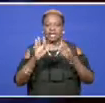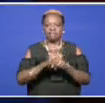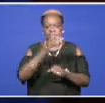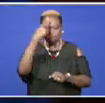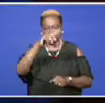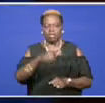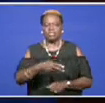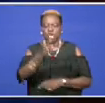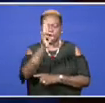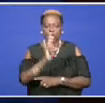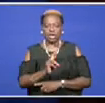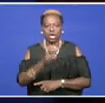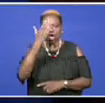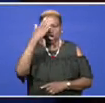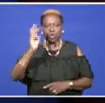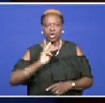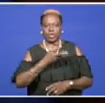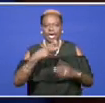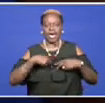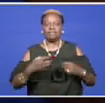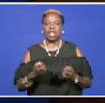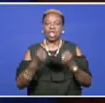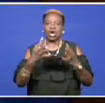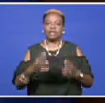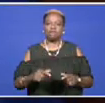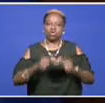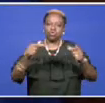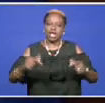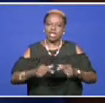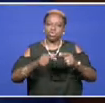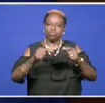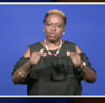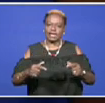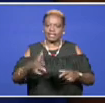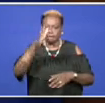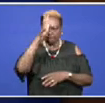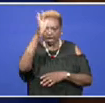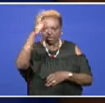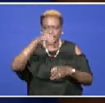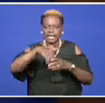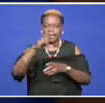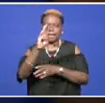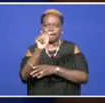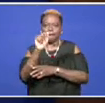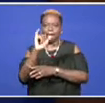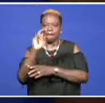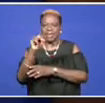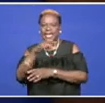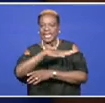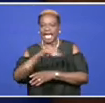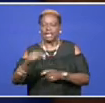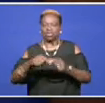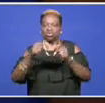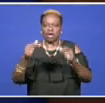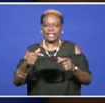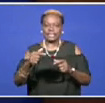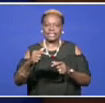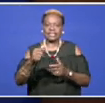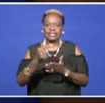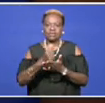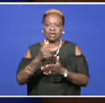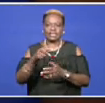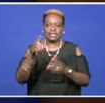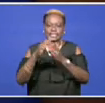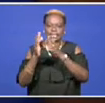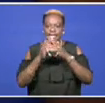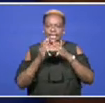Knowing that we have a lot of great fathers in being in Grandstand, and for me to be selected as the father of the year